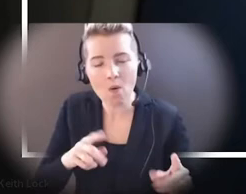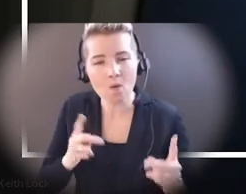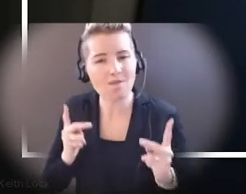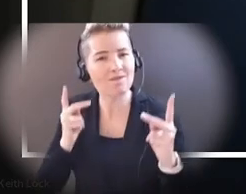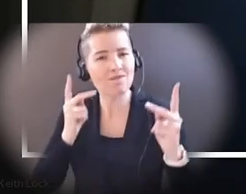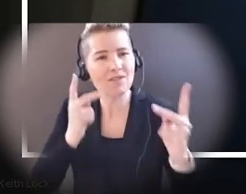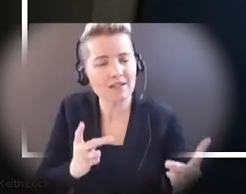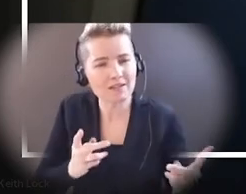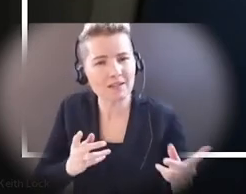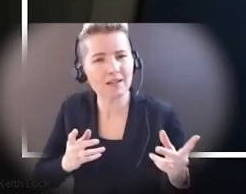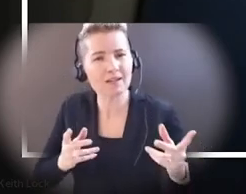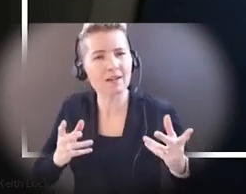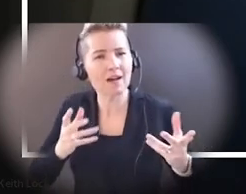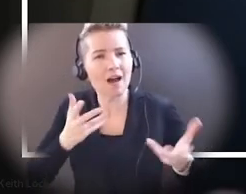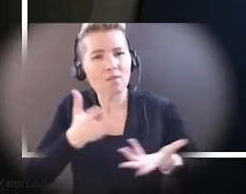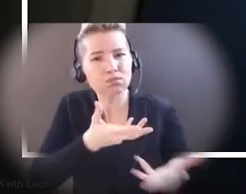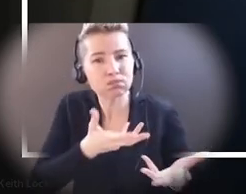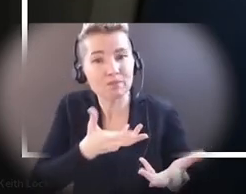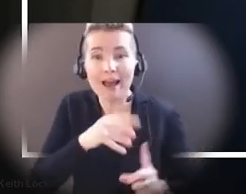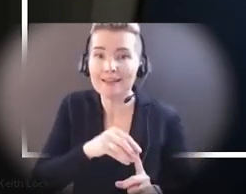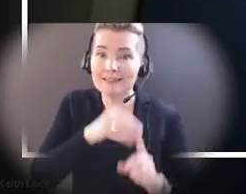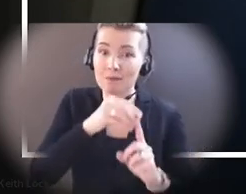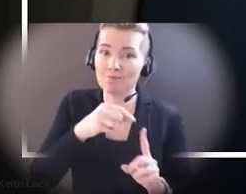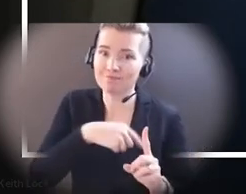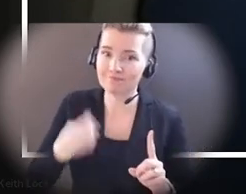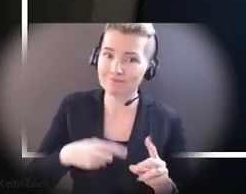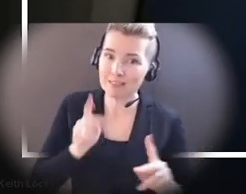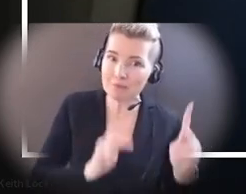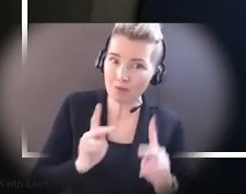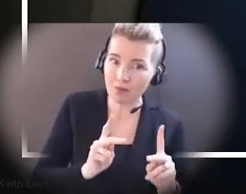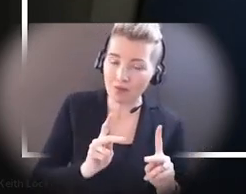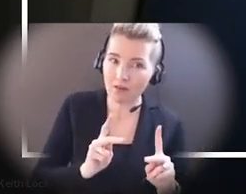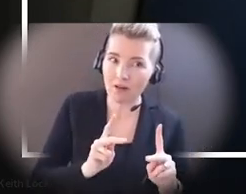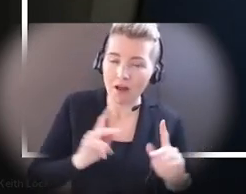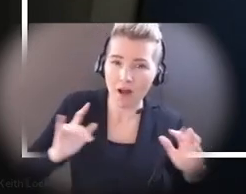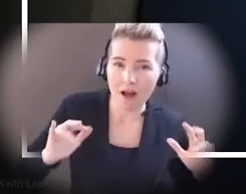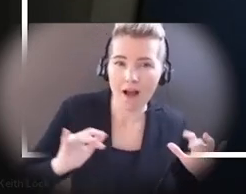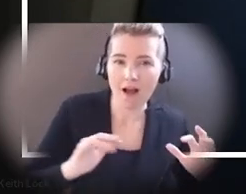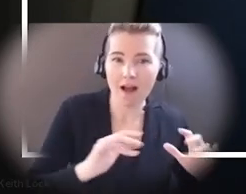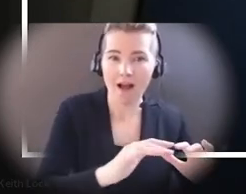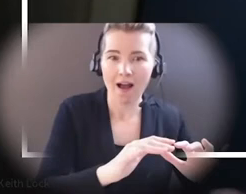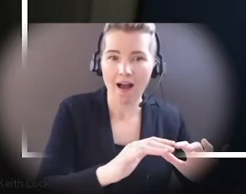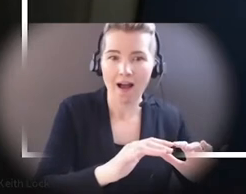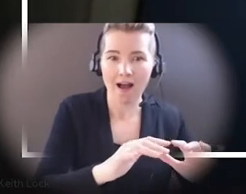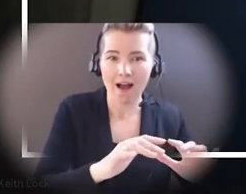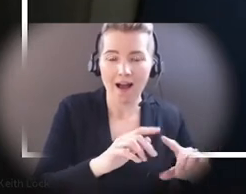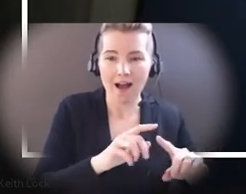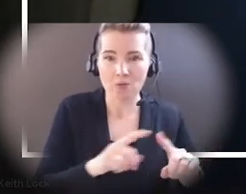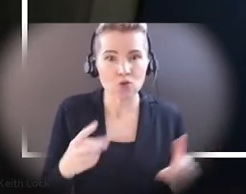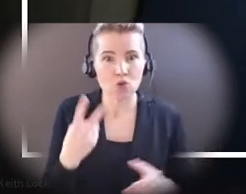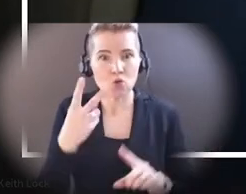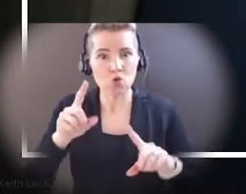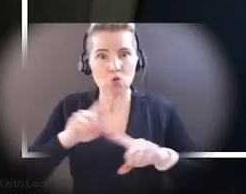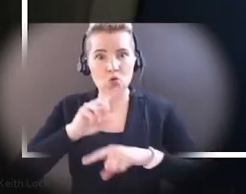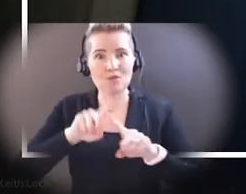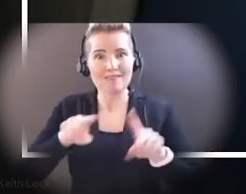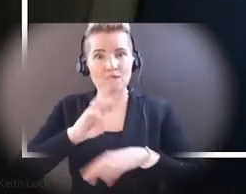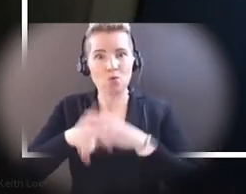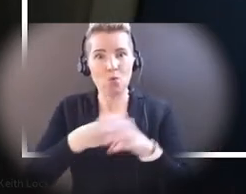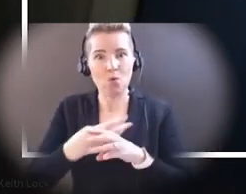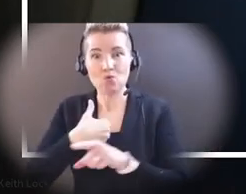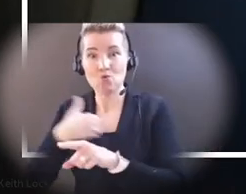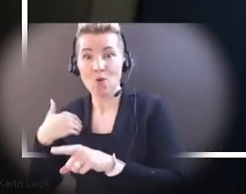except the community, and the community was very, it was like two worlds. And,